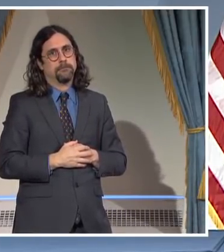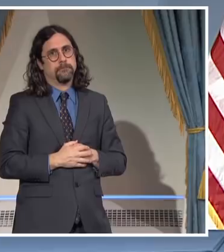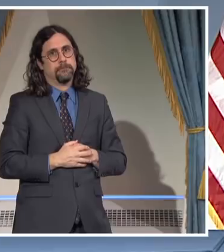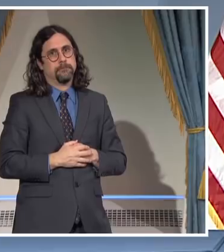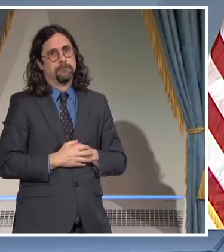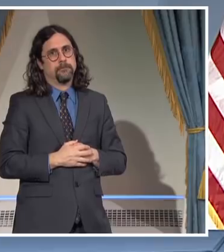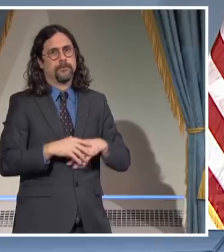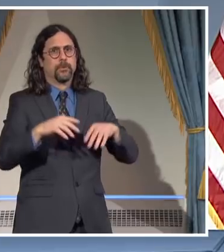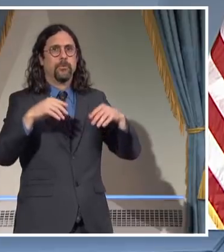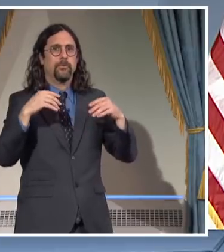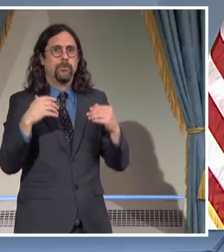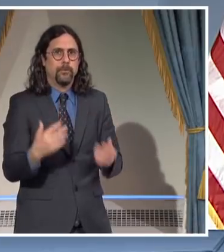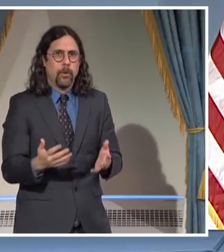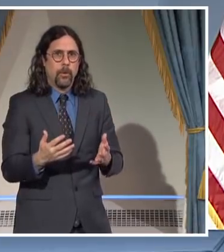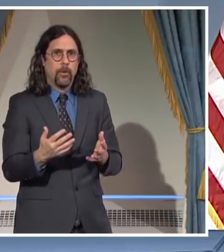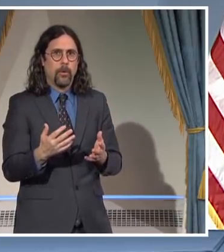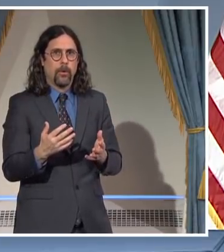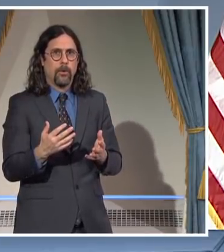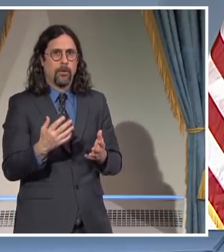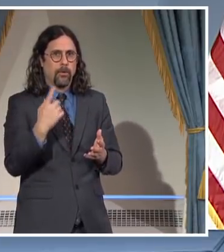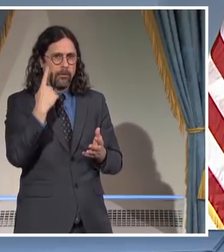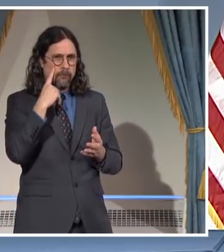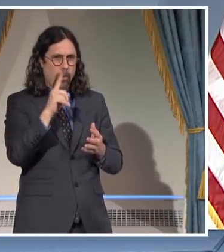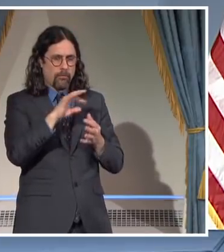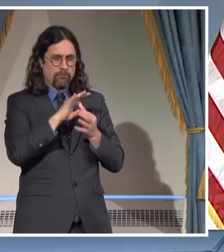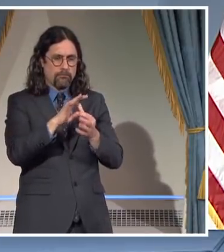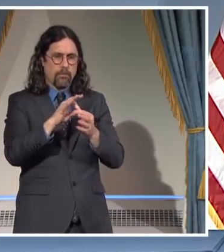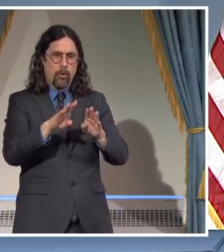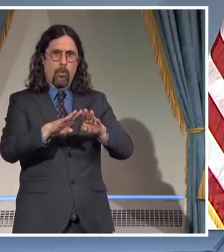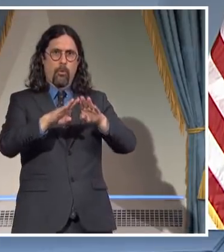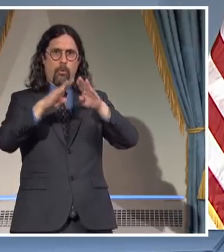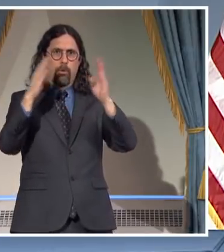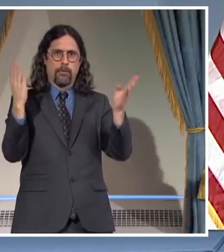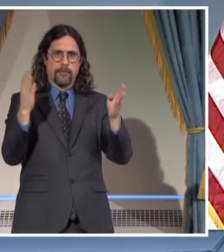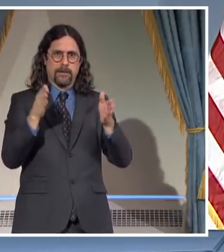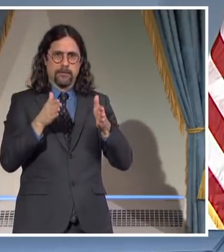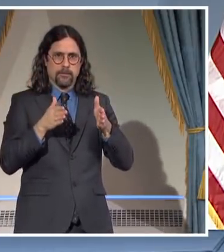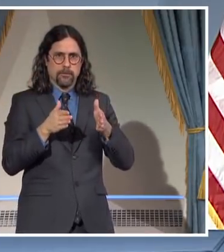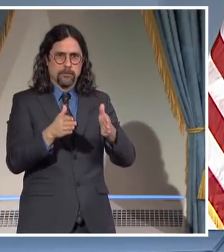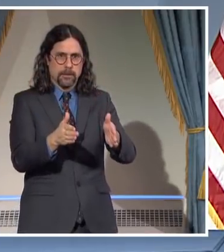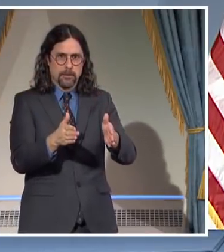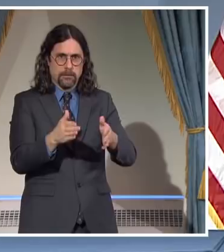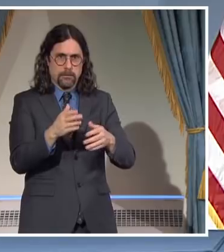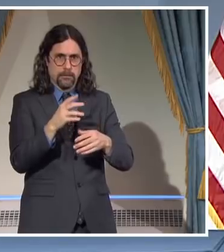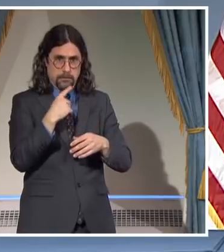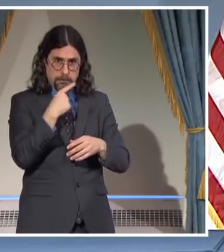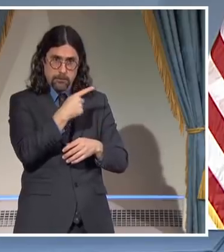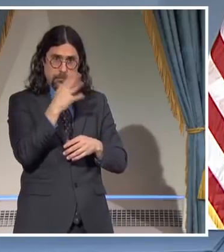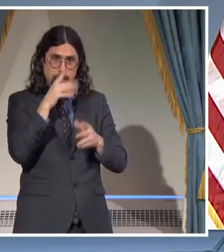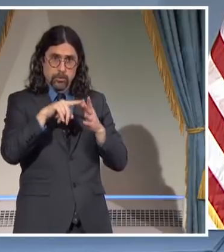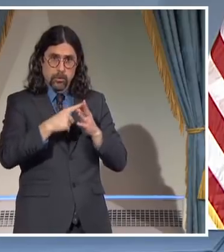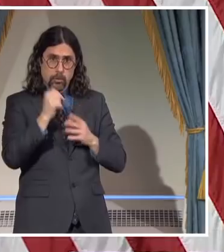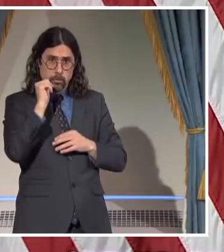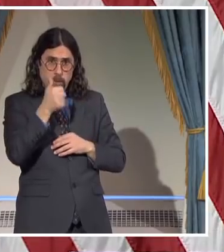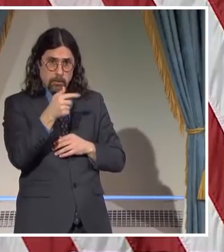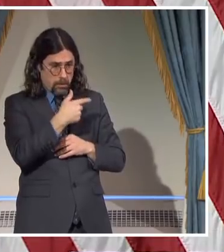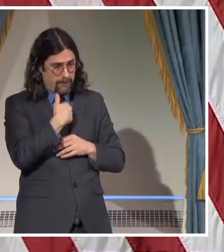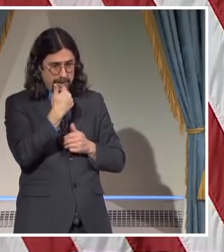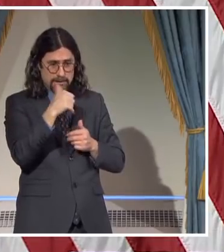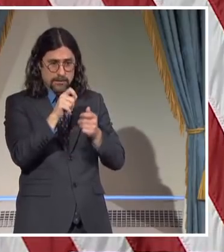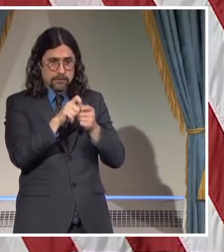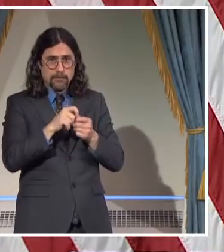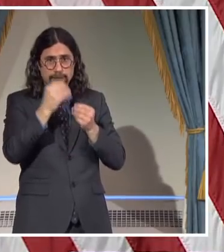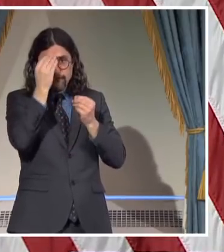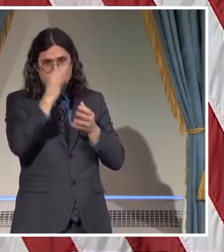streets plan, I believe that's supposed to be rolled out tomorrow. Do you have any details for us? Yeah, we